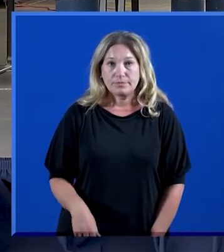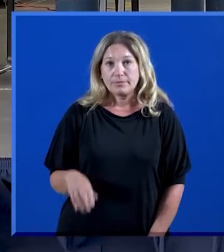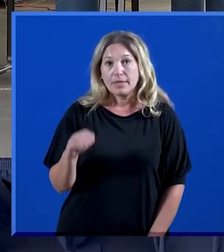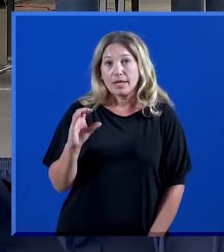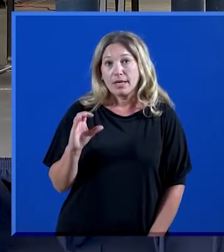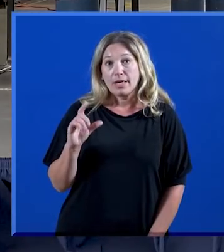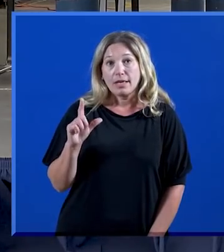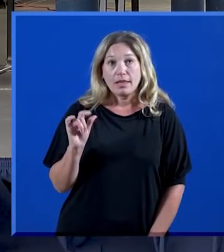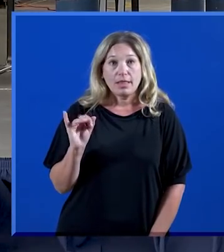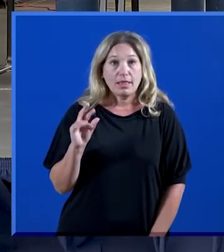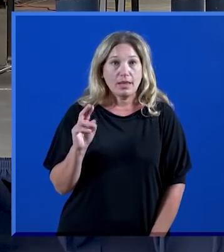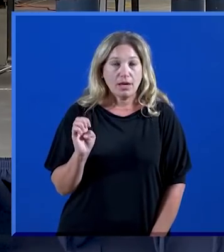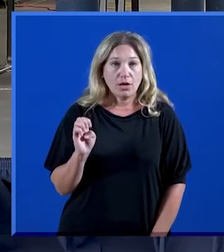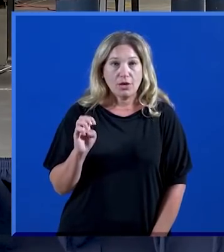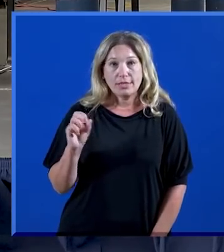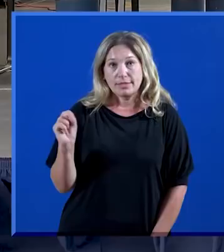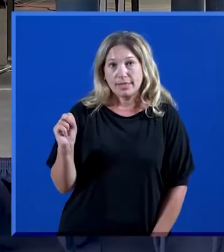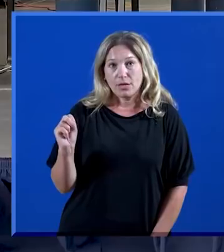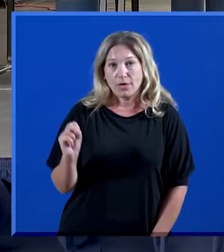Claire Skidarelic.